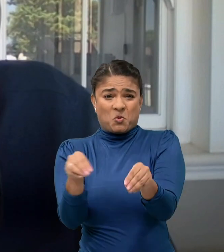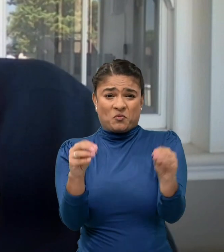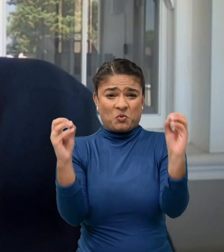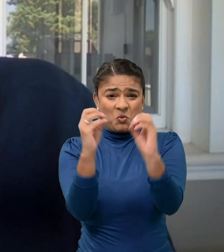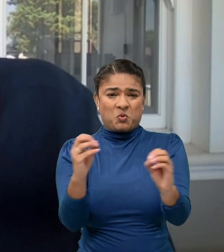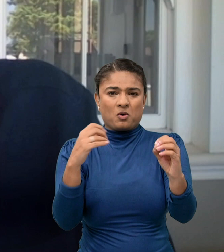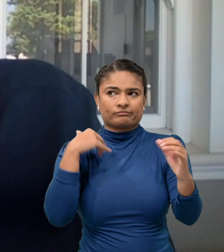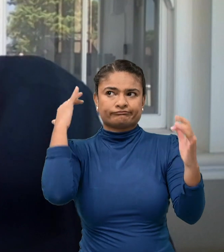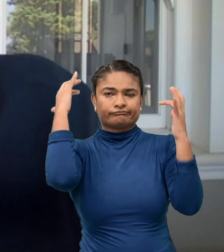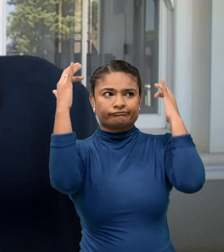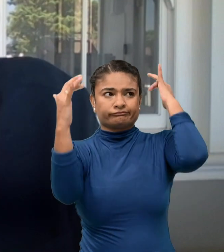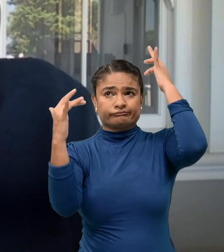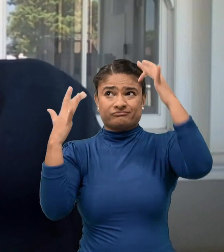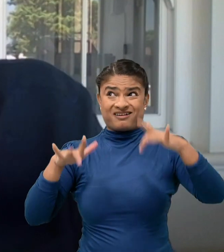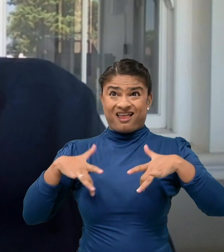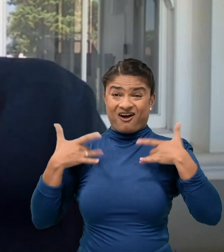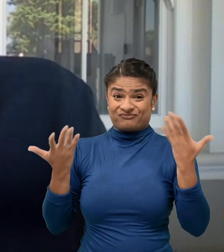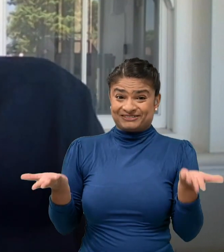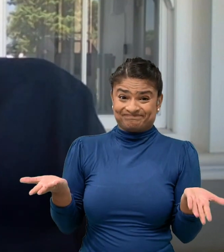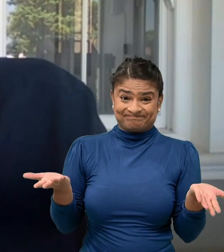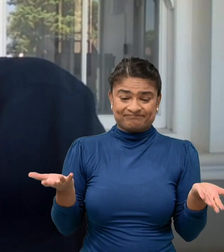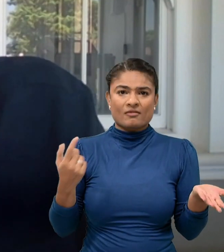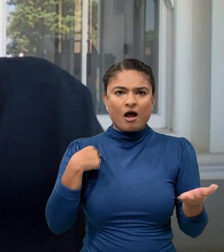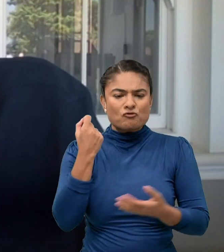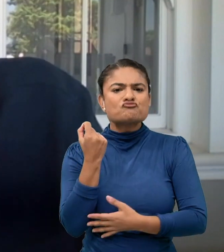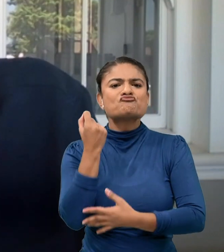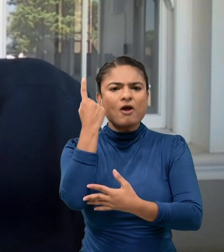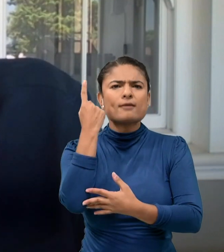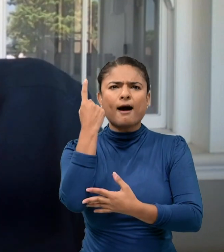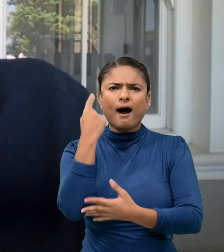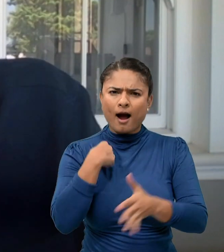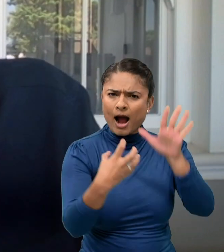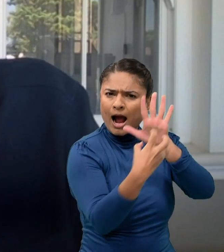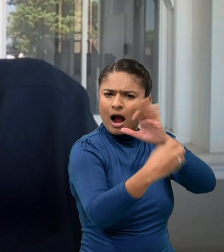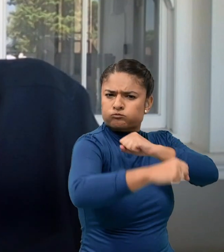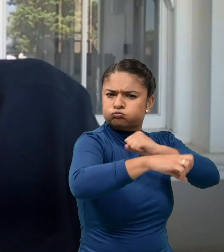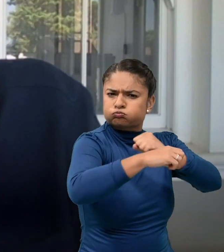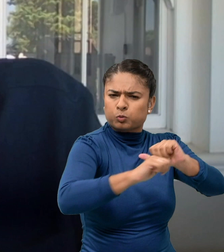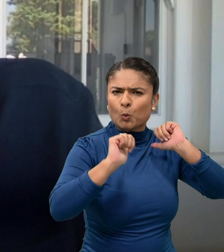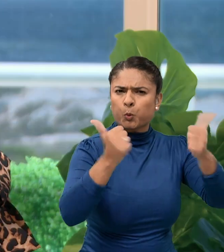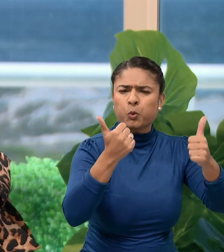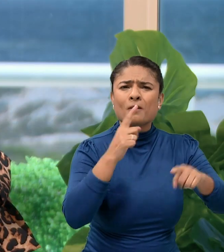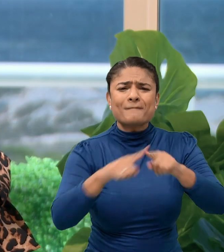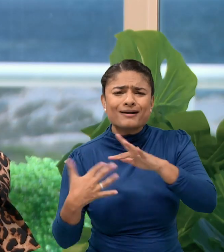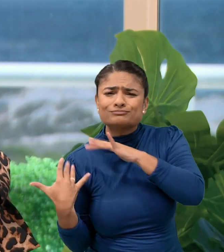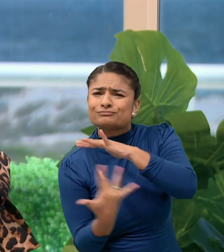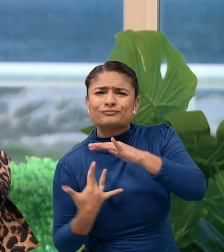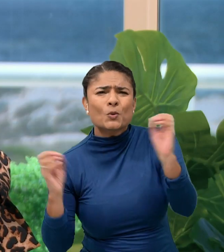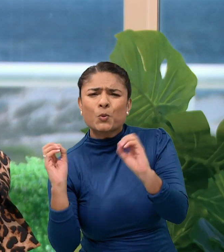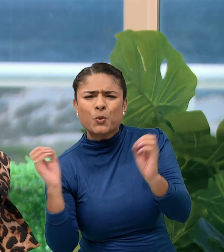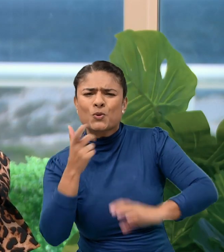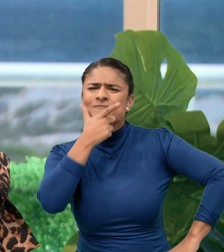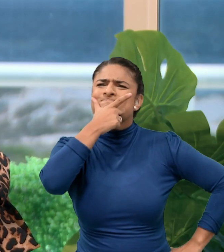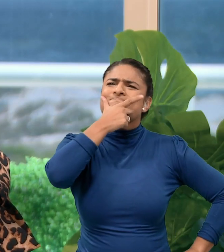muscle, you start thinking about life. And I realized that I was very good at advertising, I was no longer